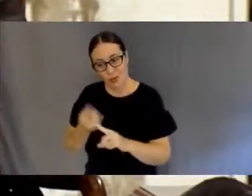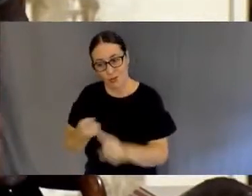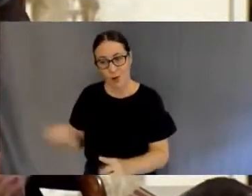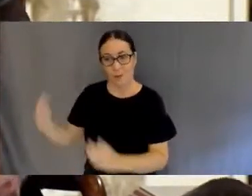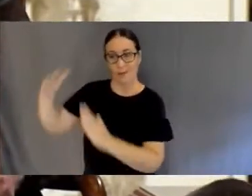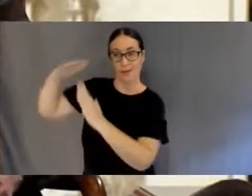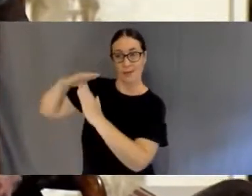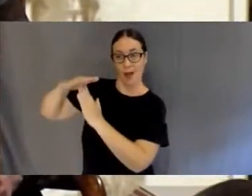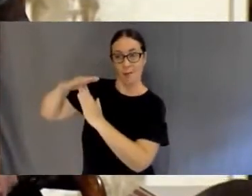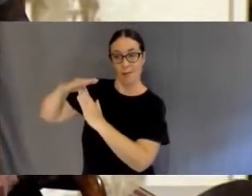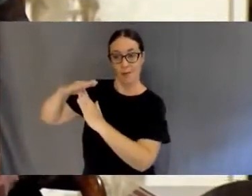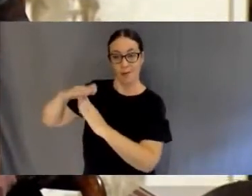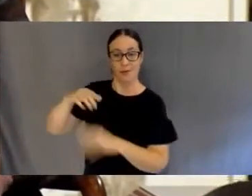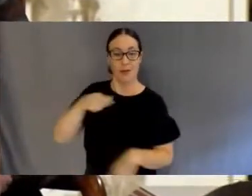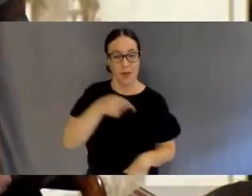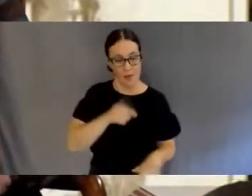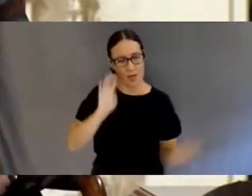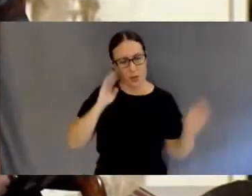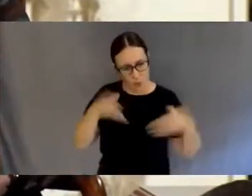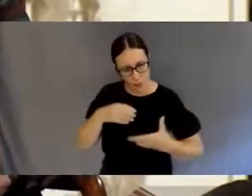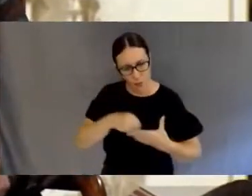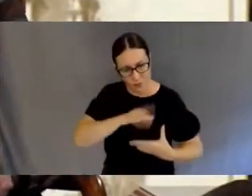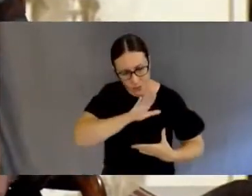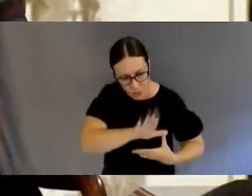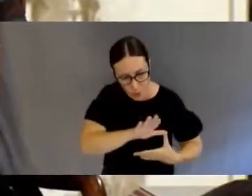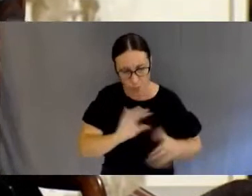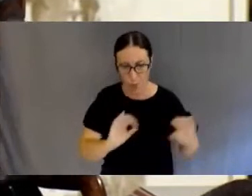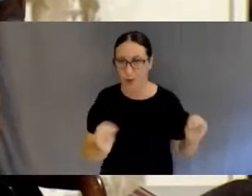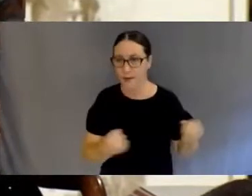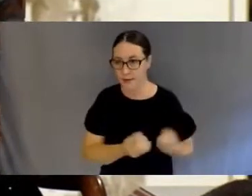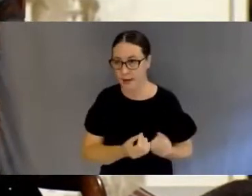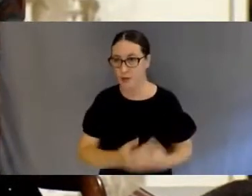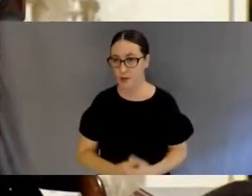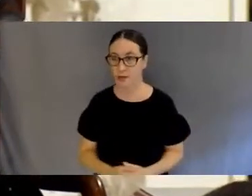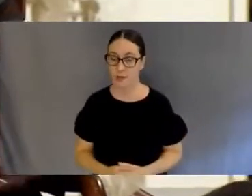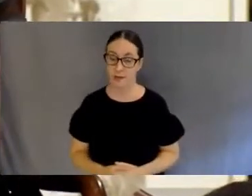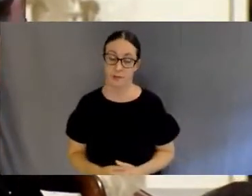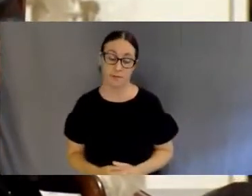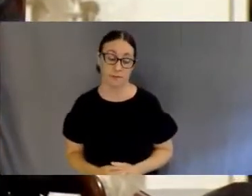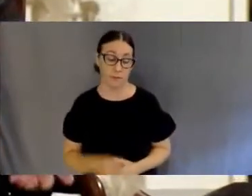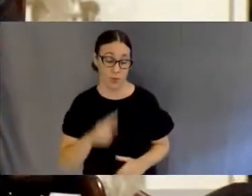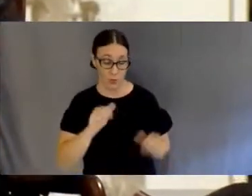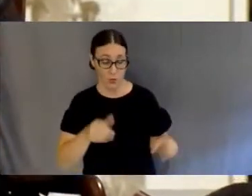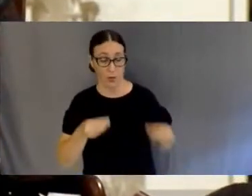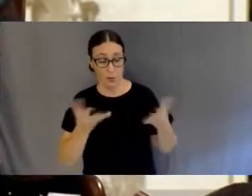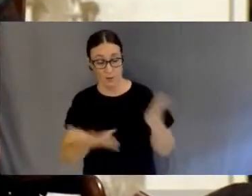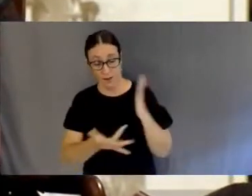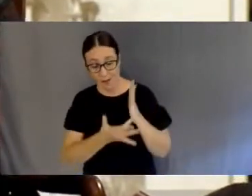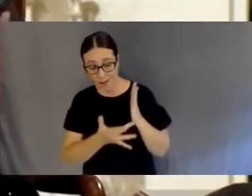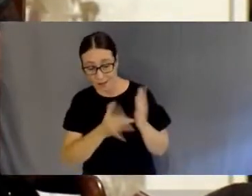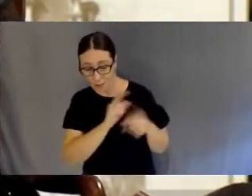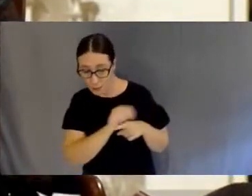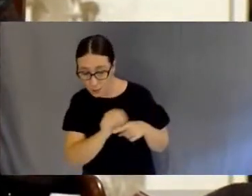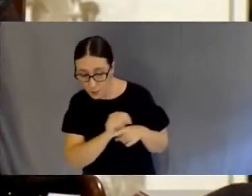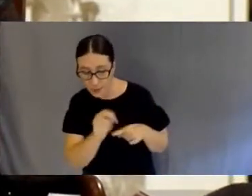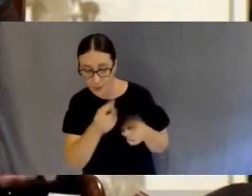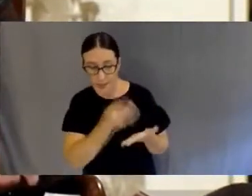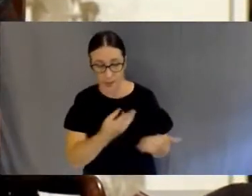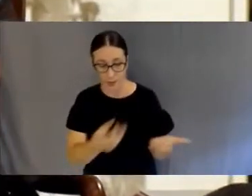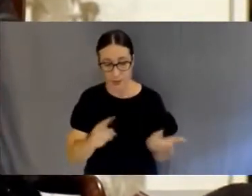you focus on this in your own organizations. You can provide technical training and resources